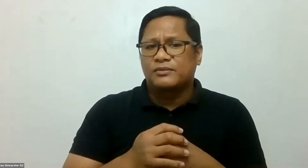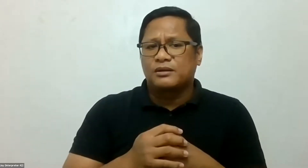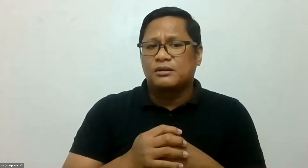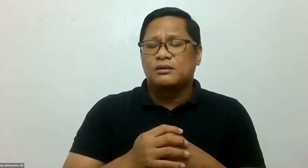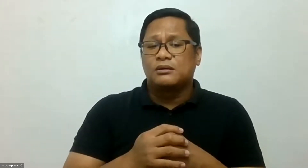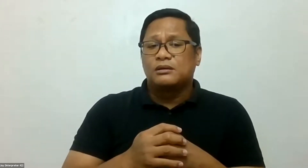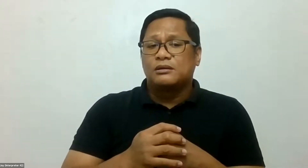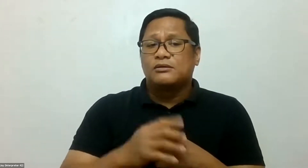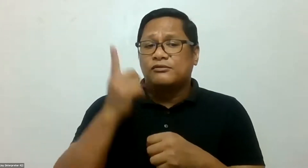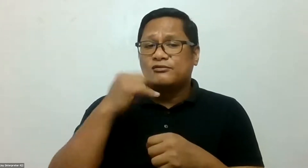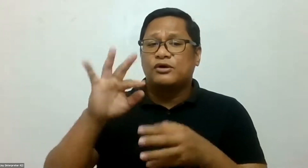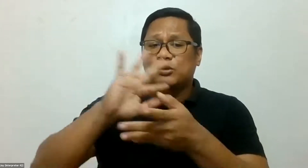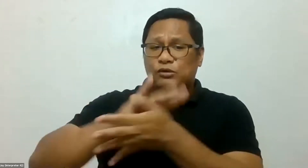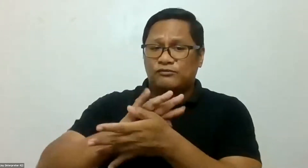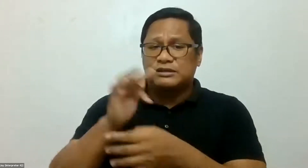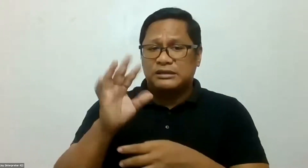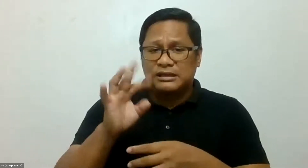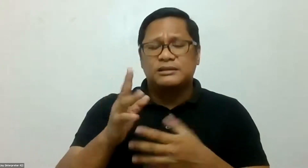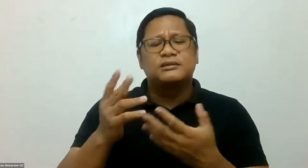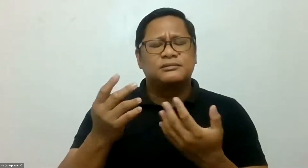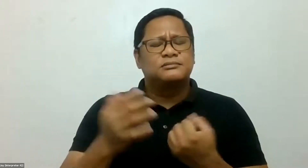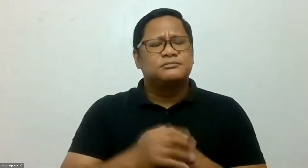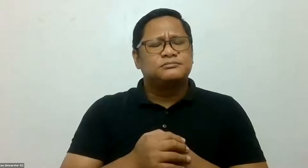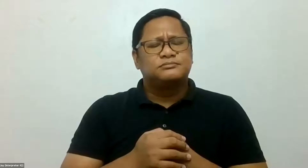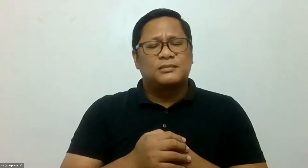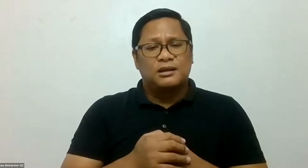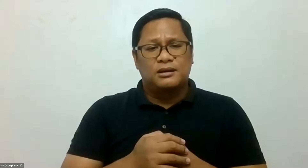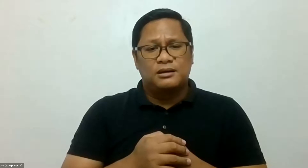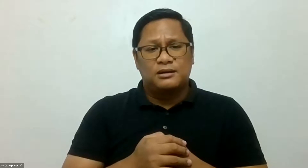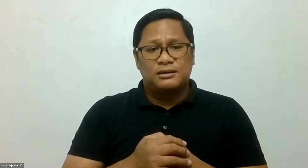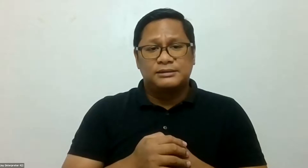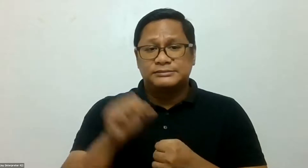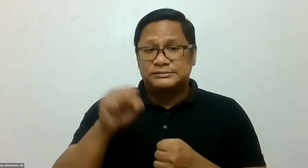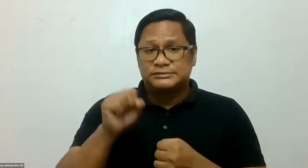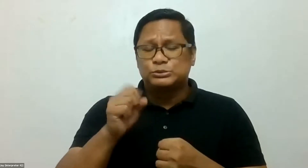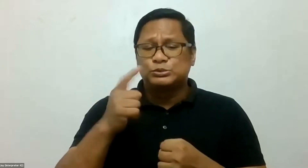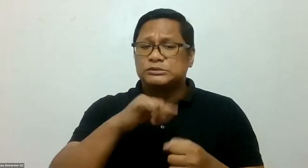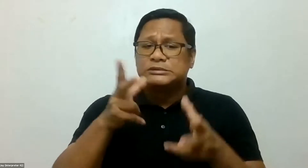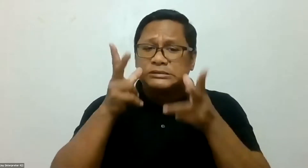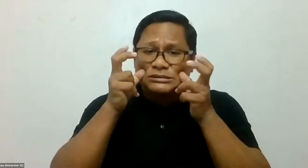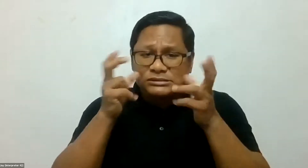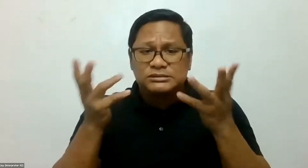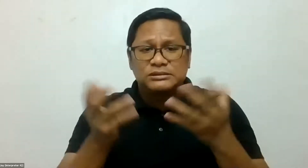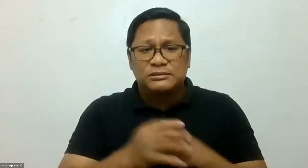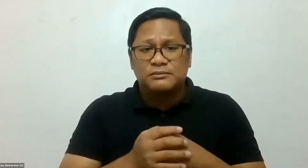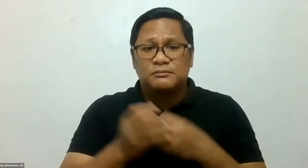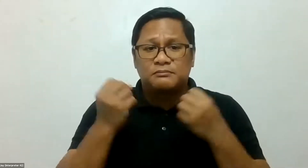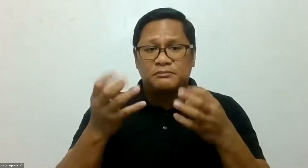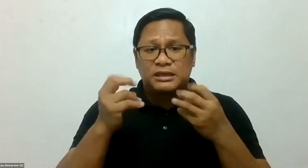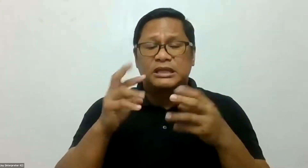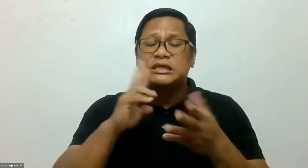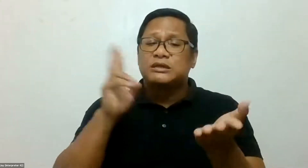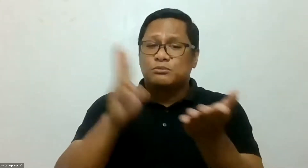for non-COVID-19 cases, actually. And we've been hearing a lot of reports